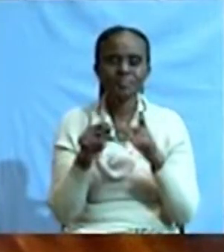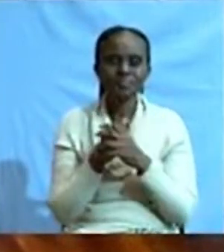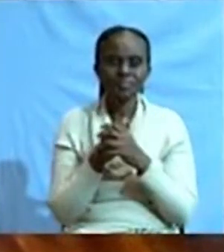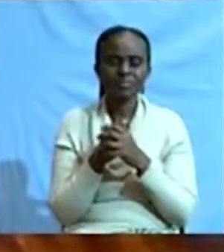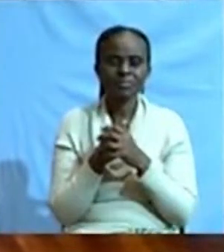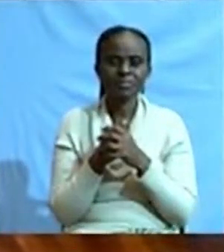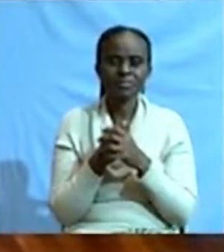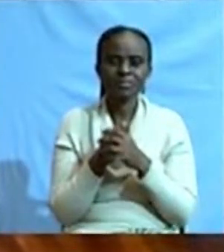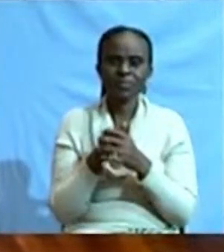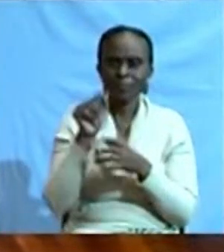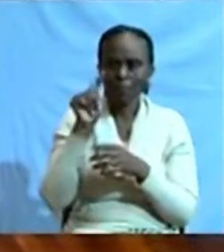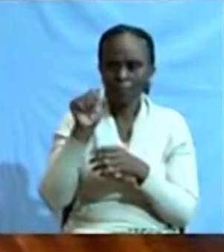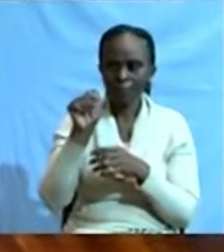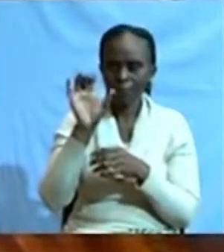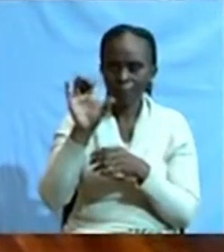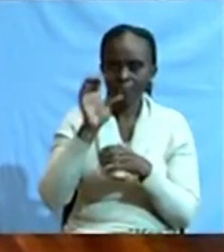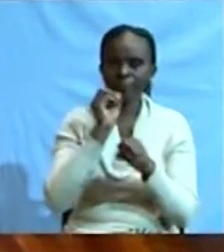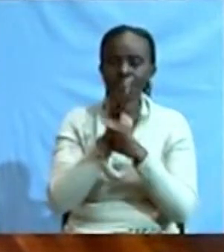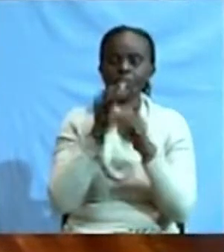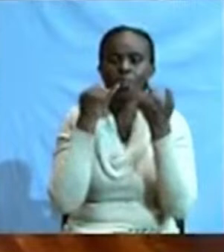As the TC has alluded to,